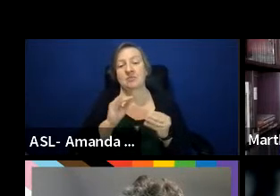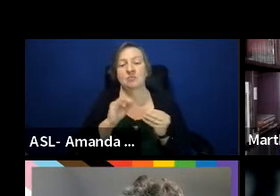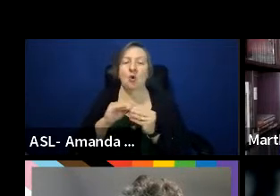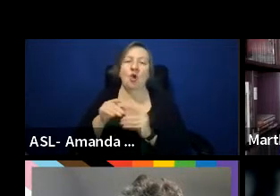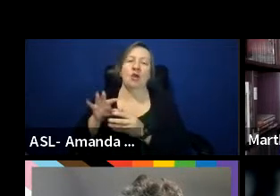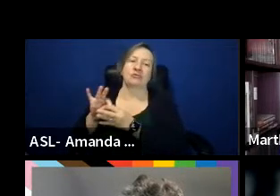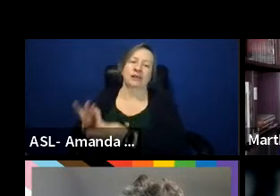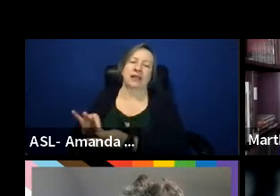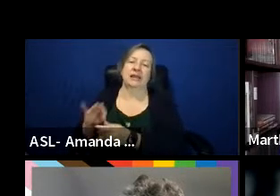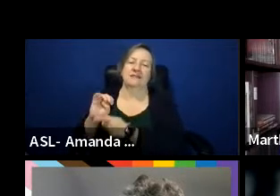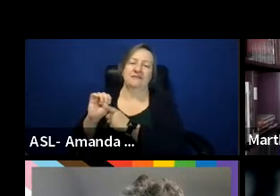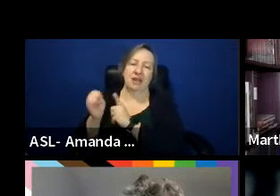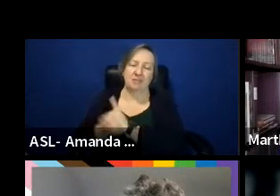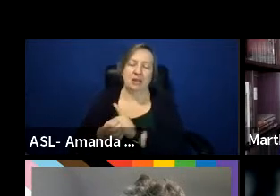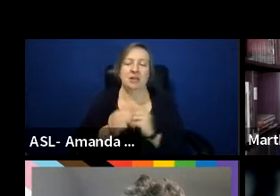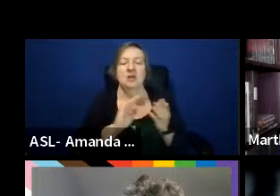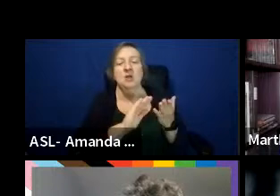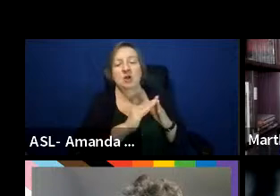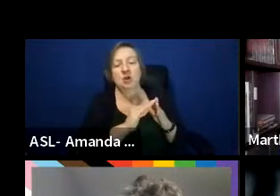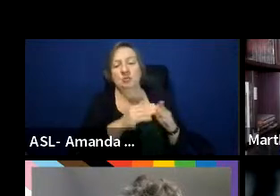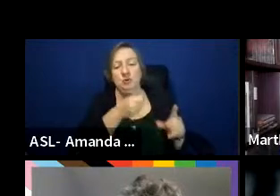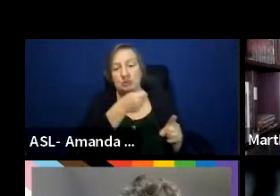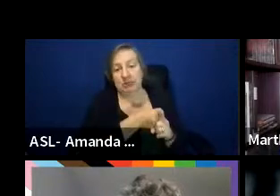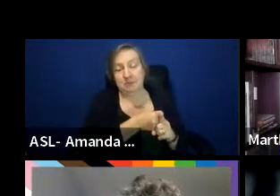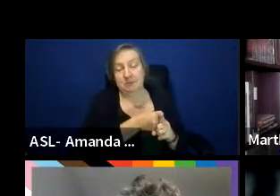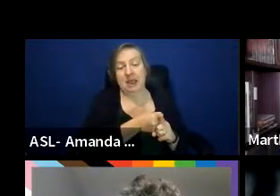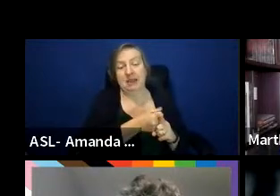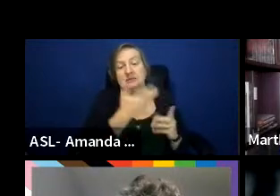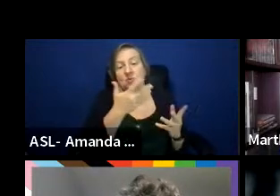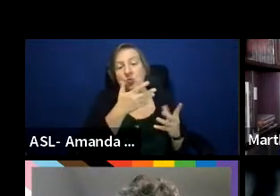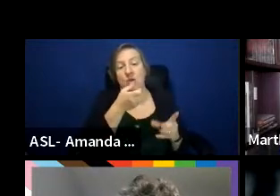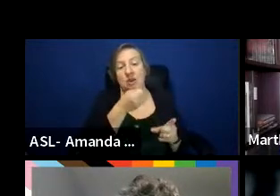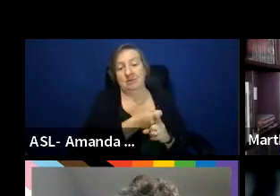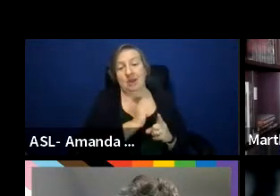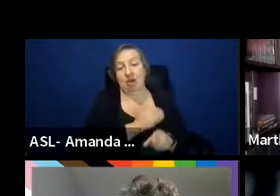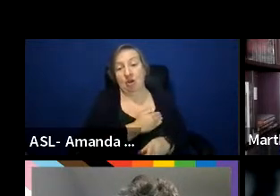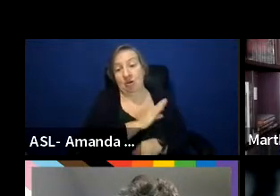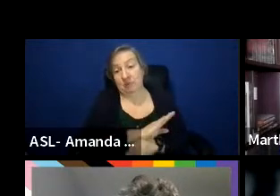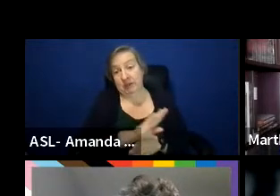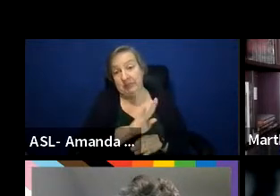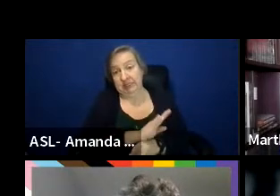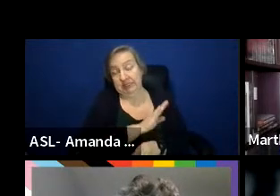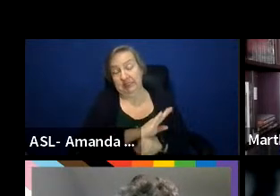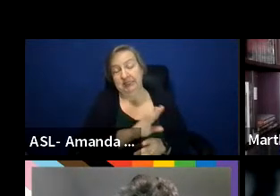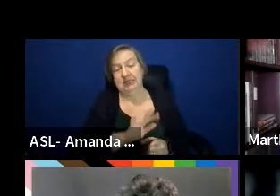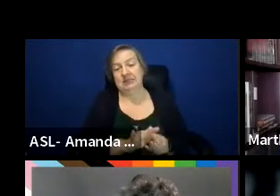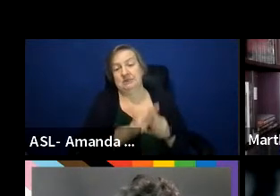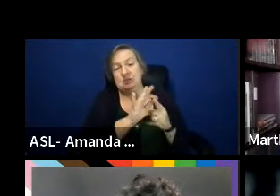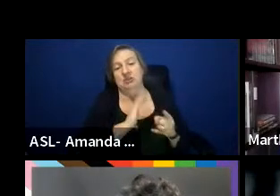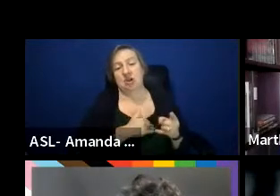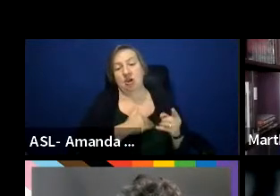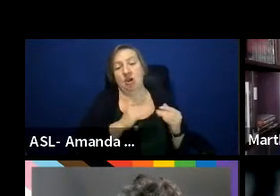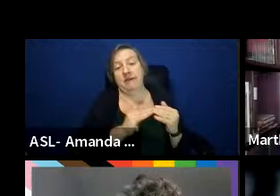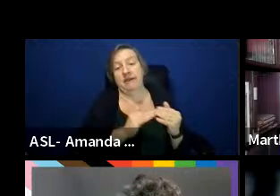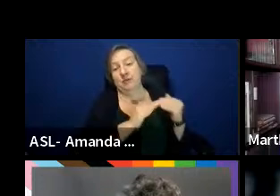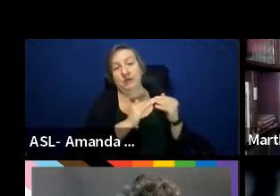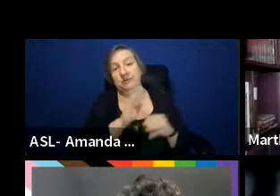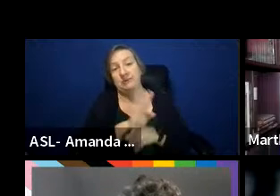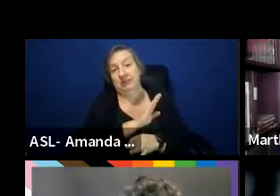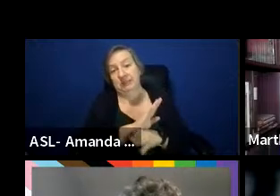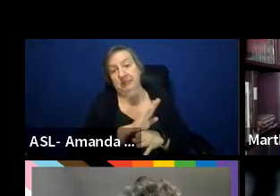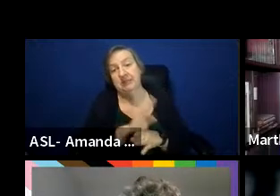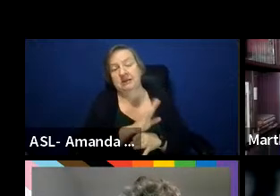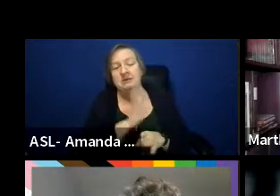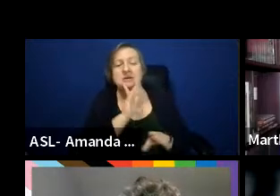environmental side, and so the community impacts and what are the impacts to our businesses, especially our equity businesses, is definitely